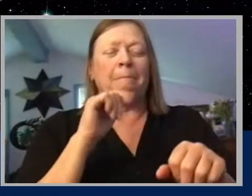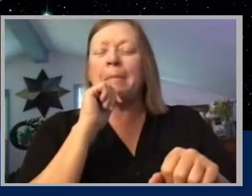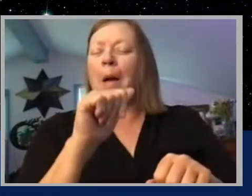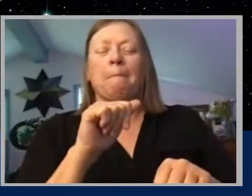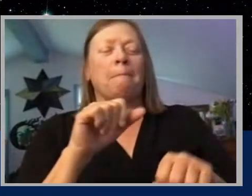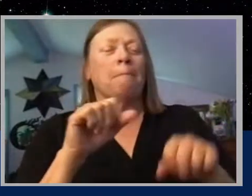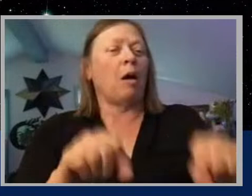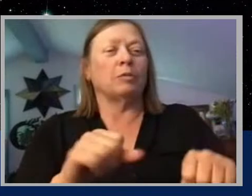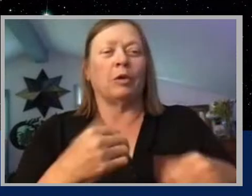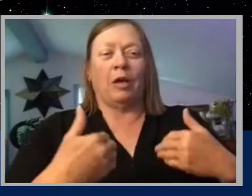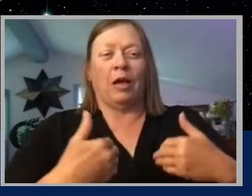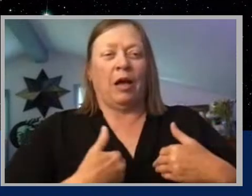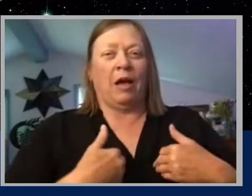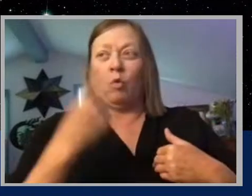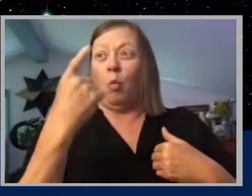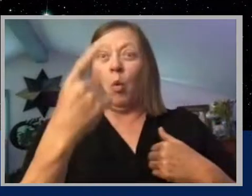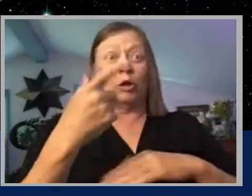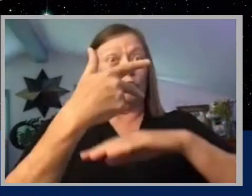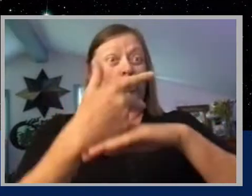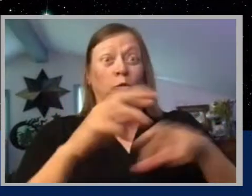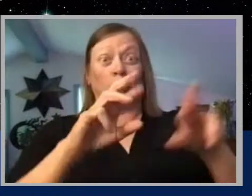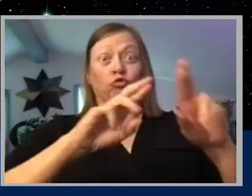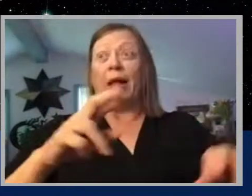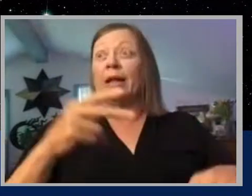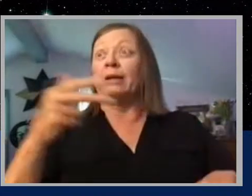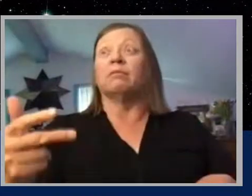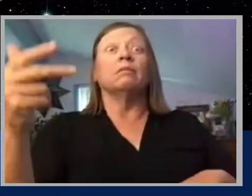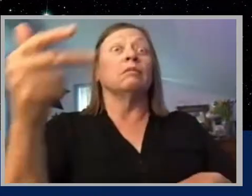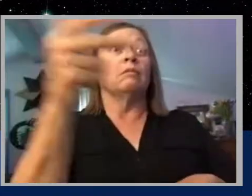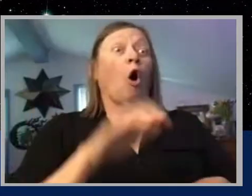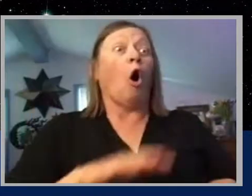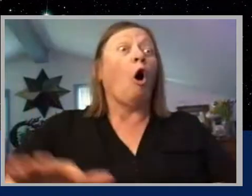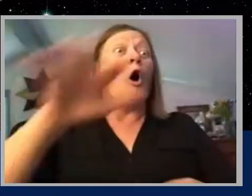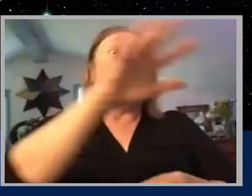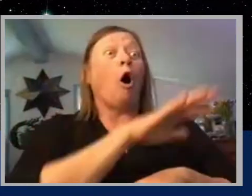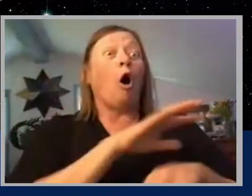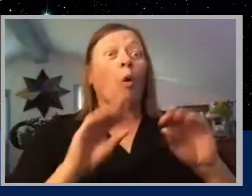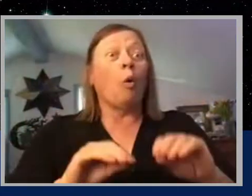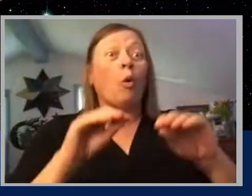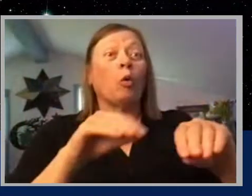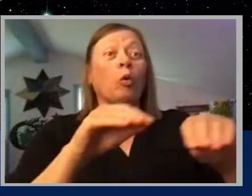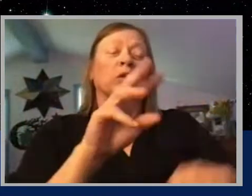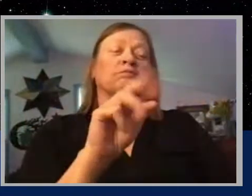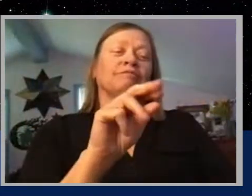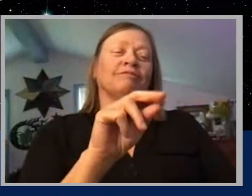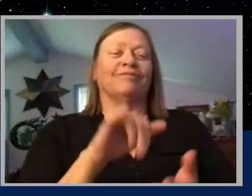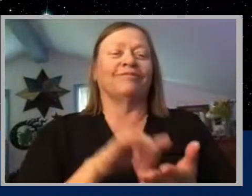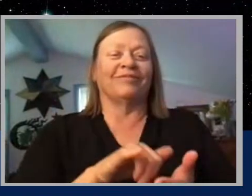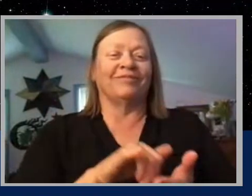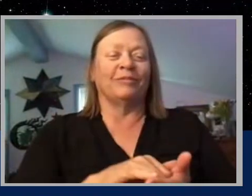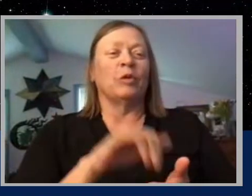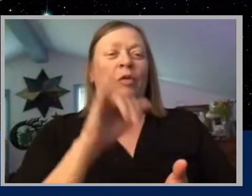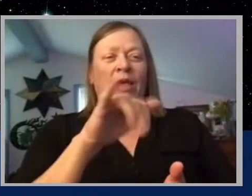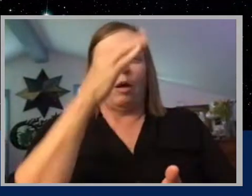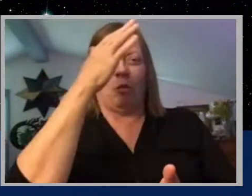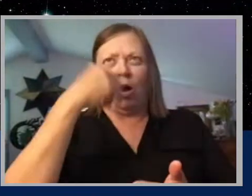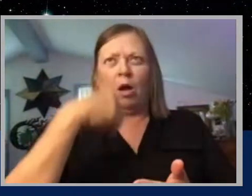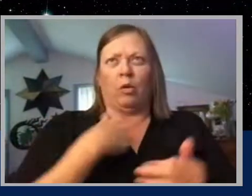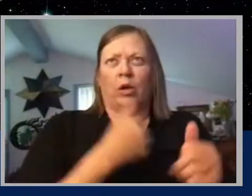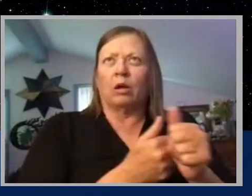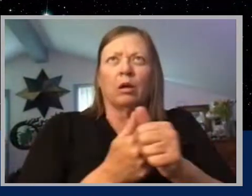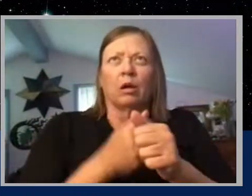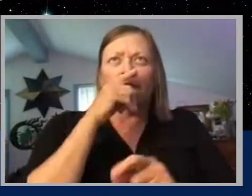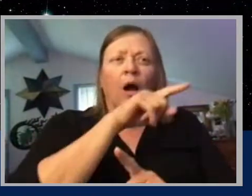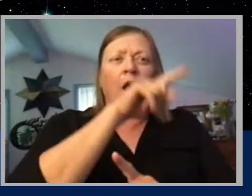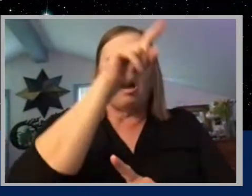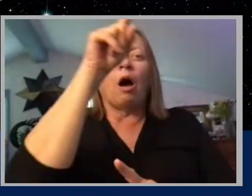we designed the capsule to be able to, after landing, give support capability to the